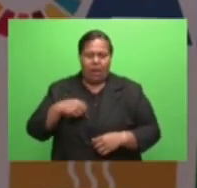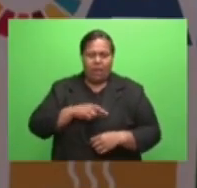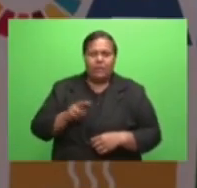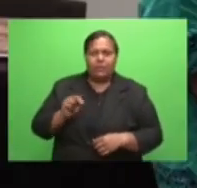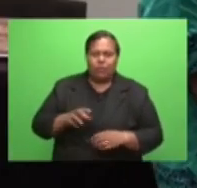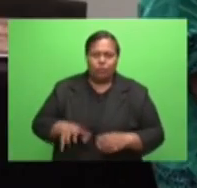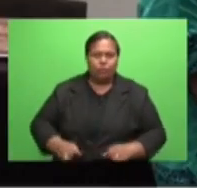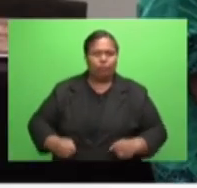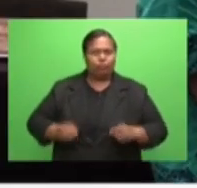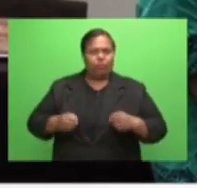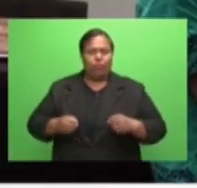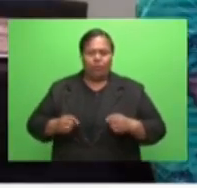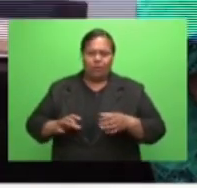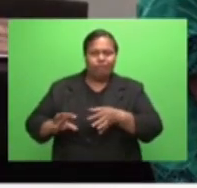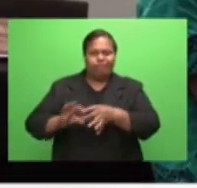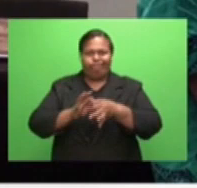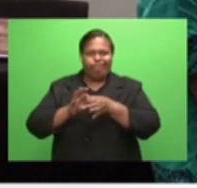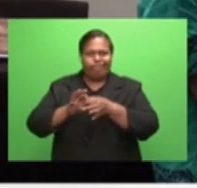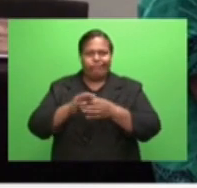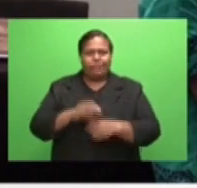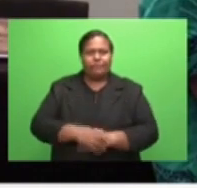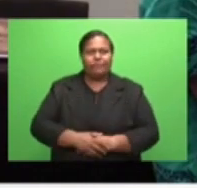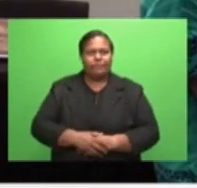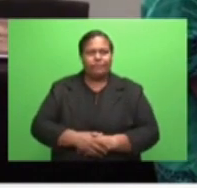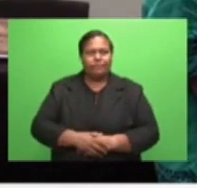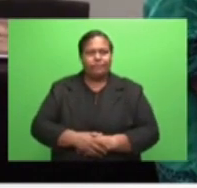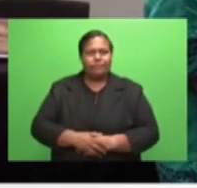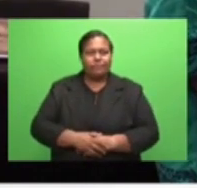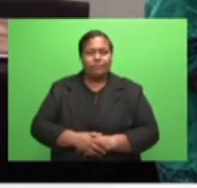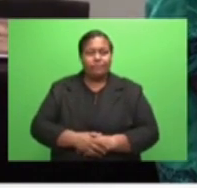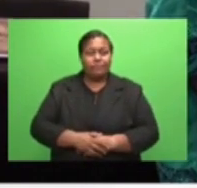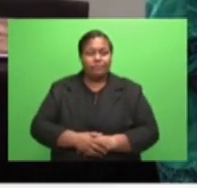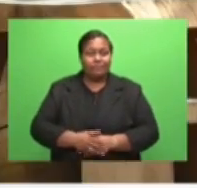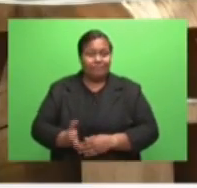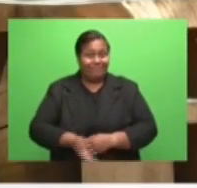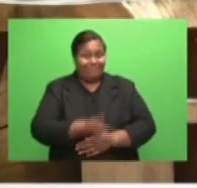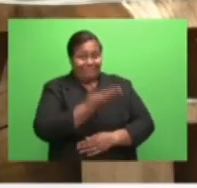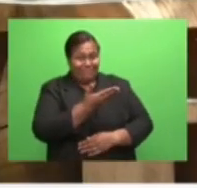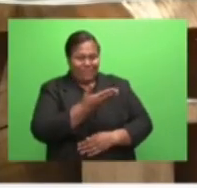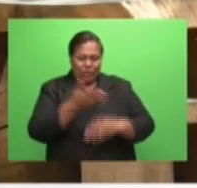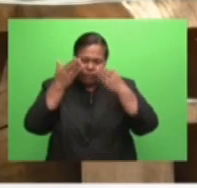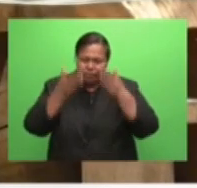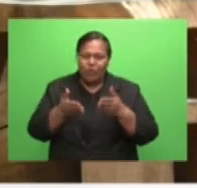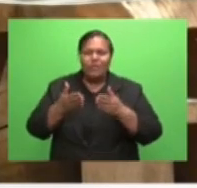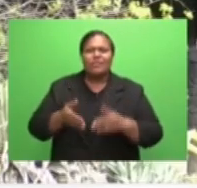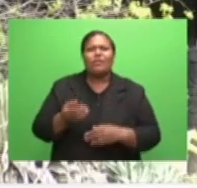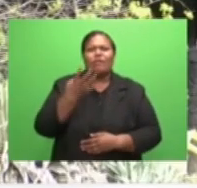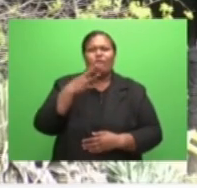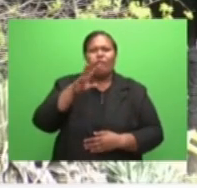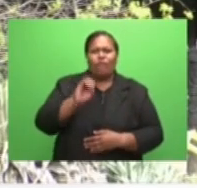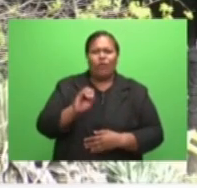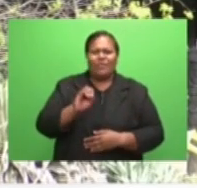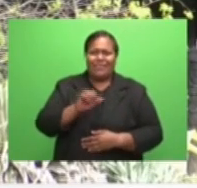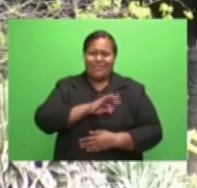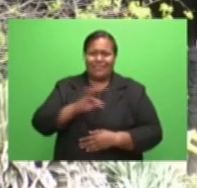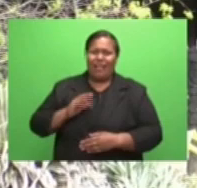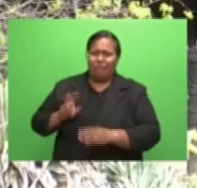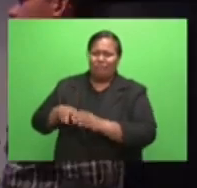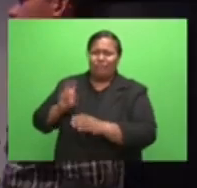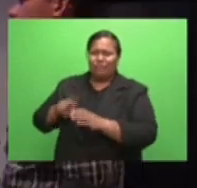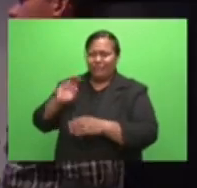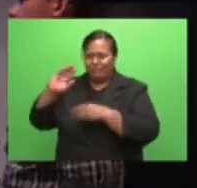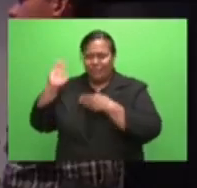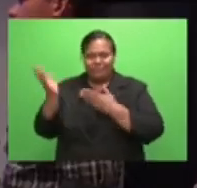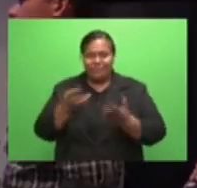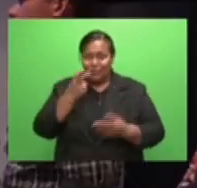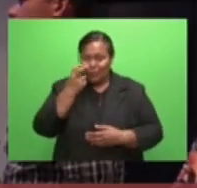proactive. Micro-credential courses will initially focus on 40 unemployed staff from the tourism and hospitality sector. They